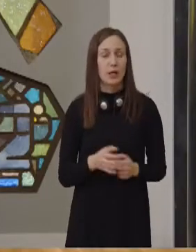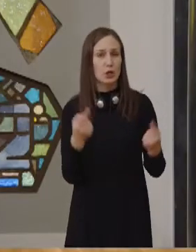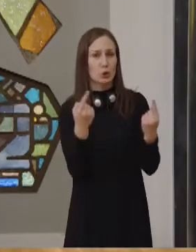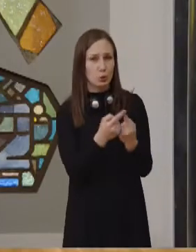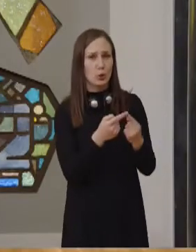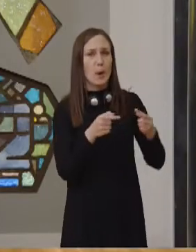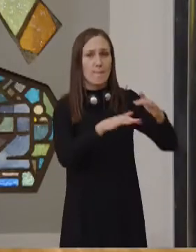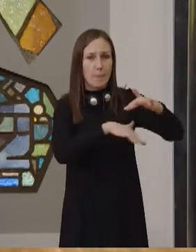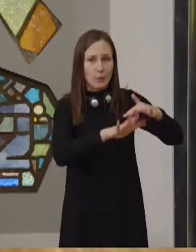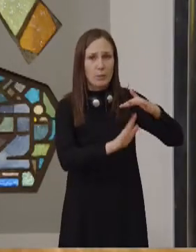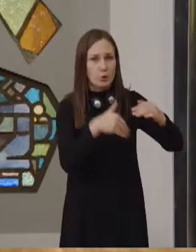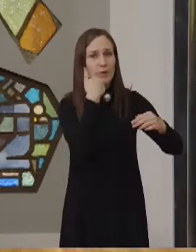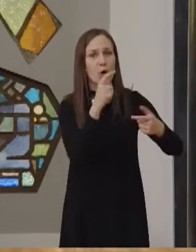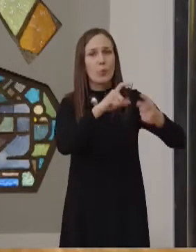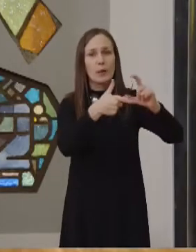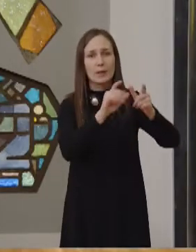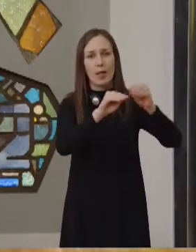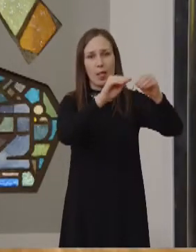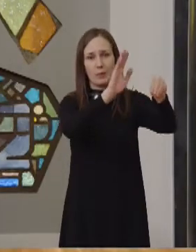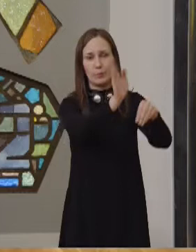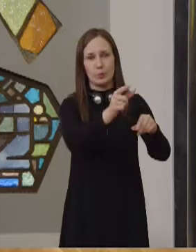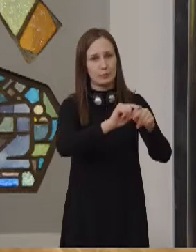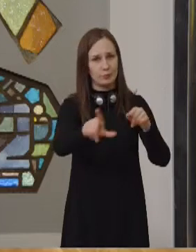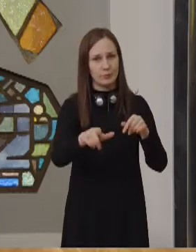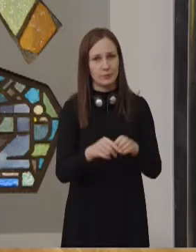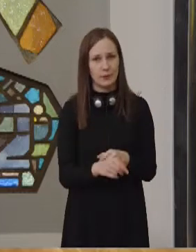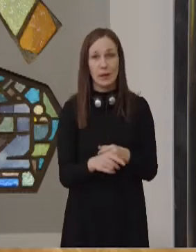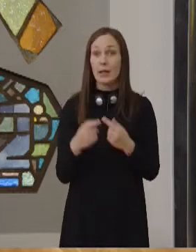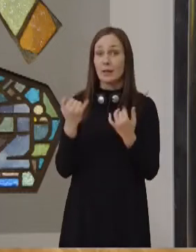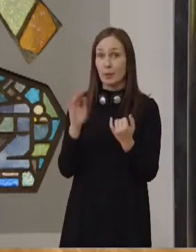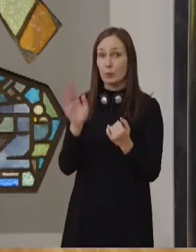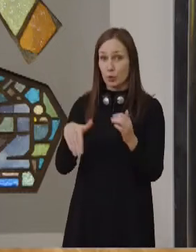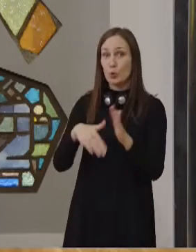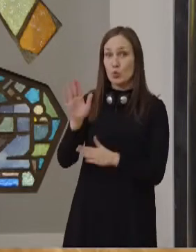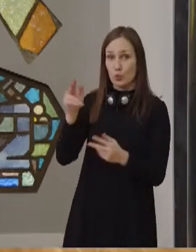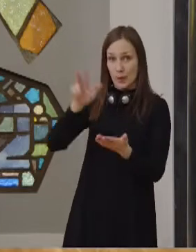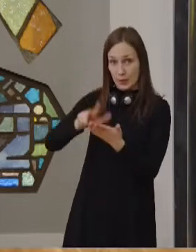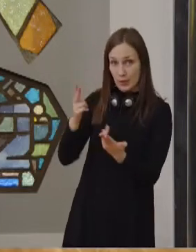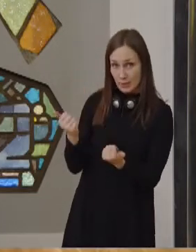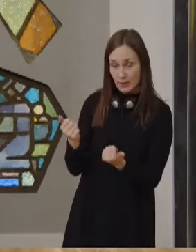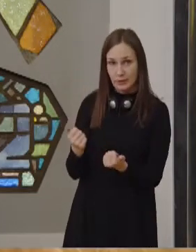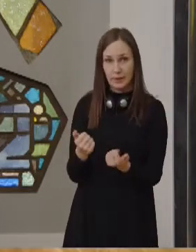halt. Well, I agree with that. We will do that finally.